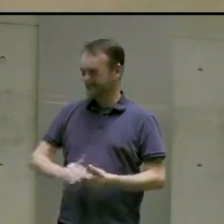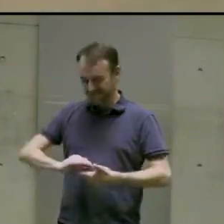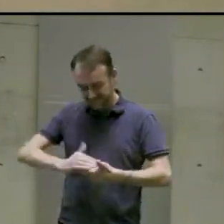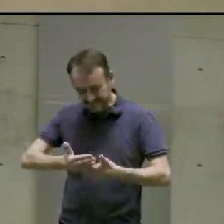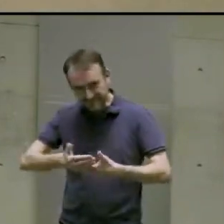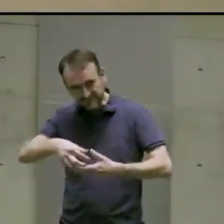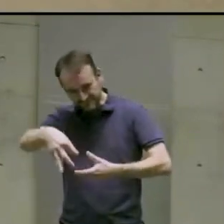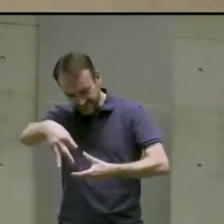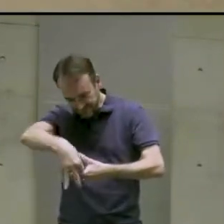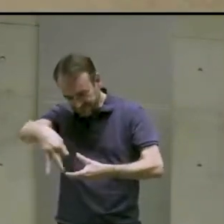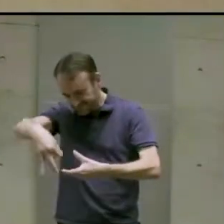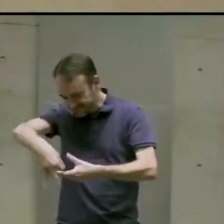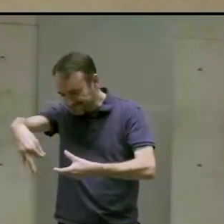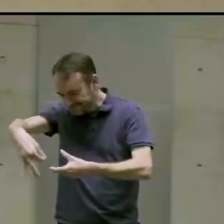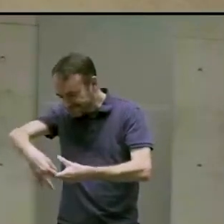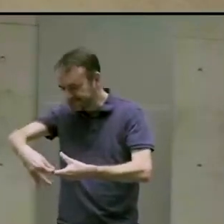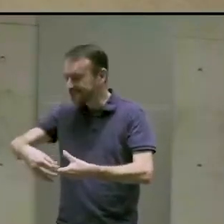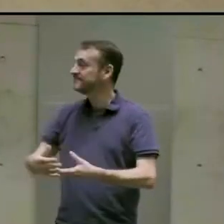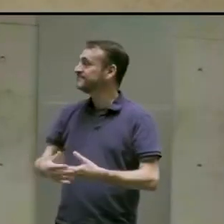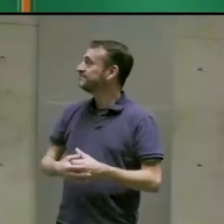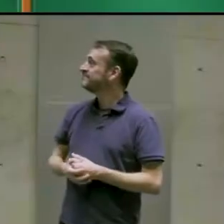There we are. Right. See, we got